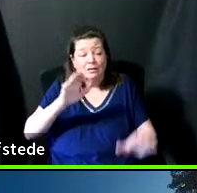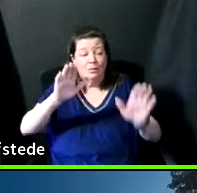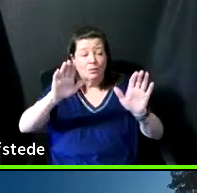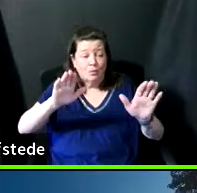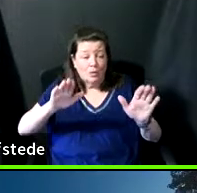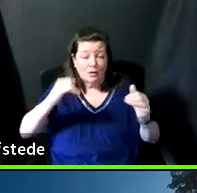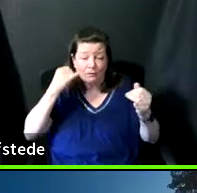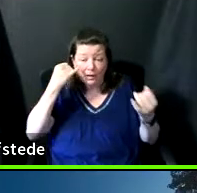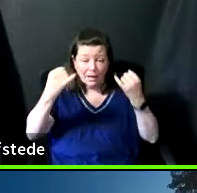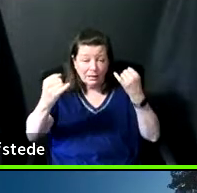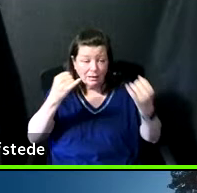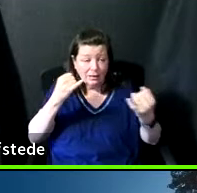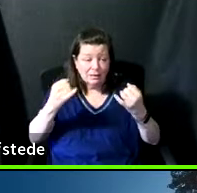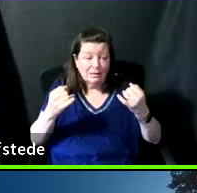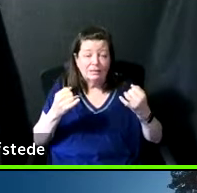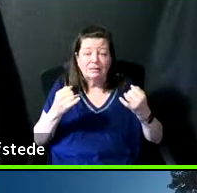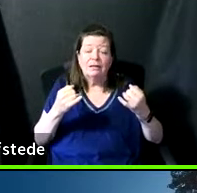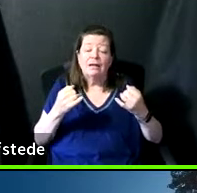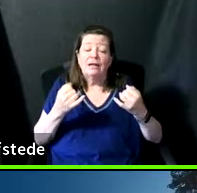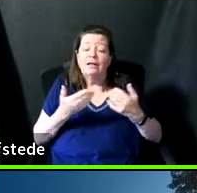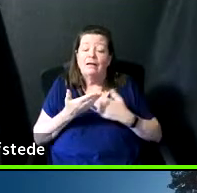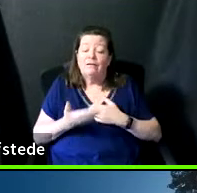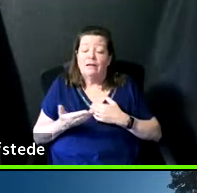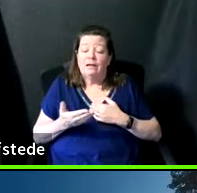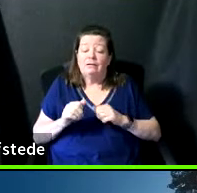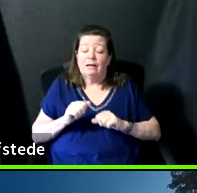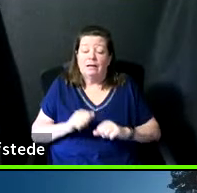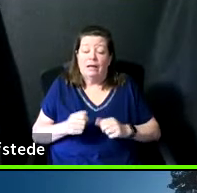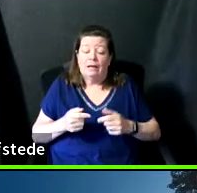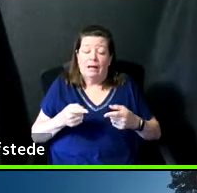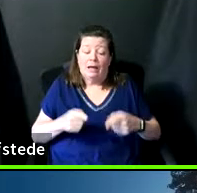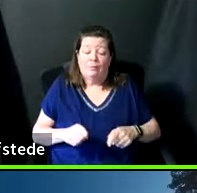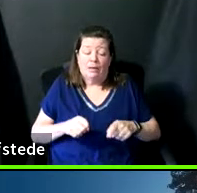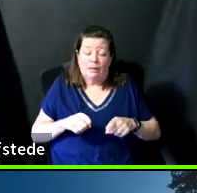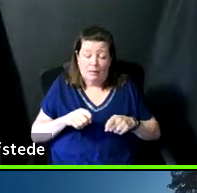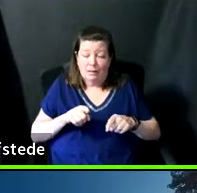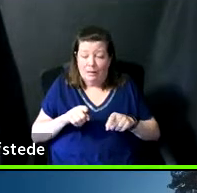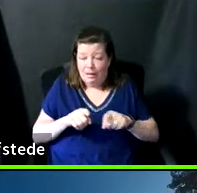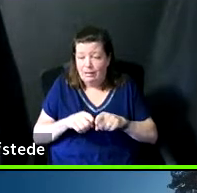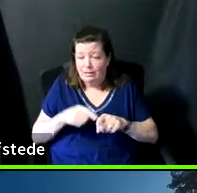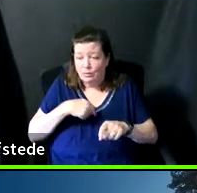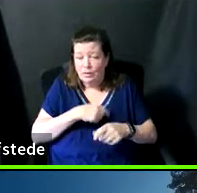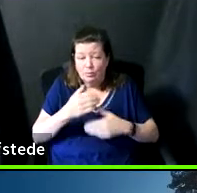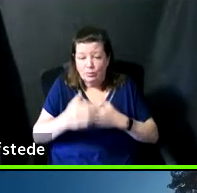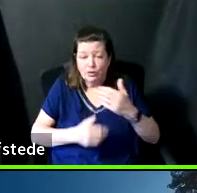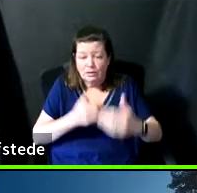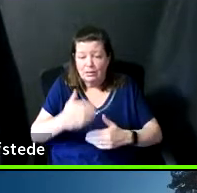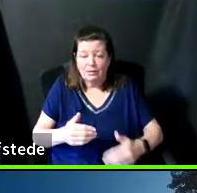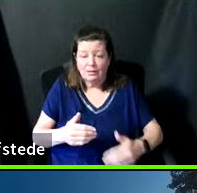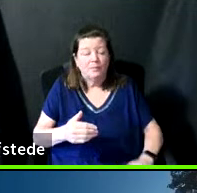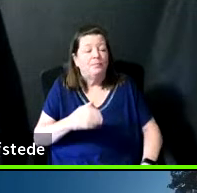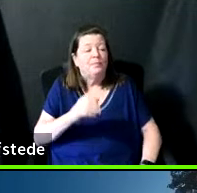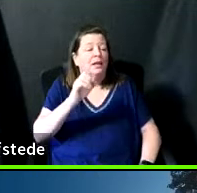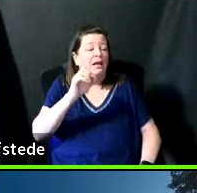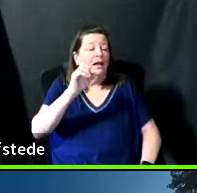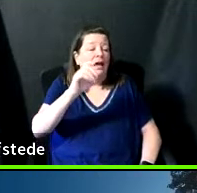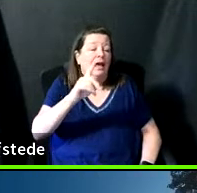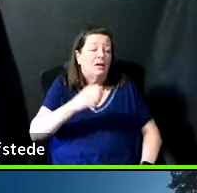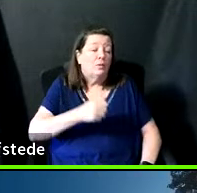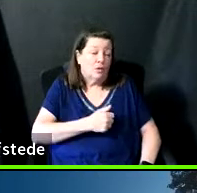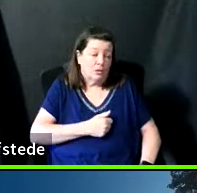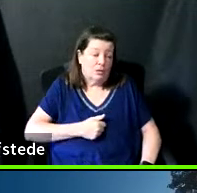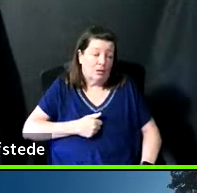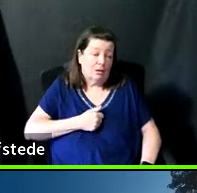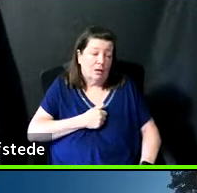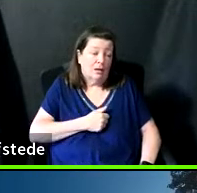of things that can be done as we proceed. So. And we're just sorry. We'll pick a time when you